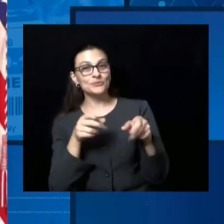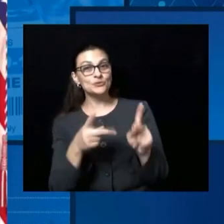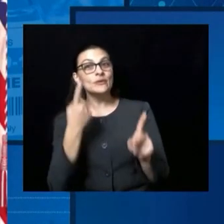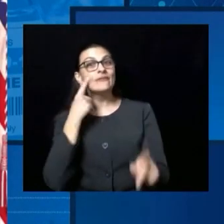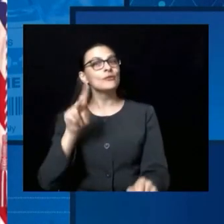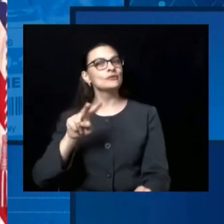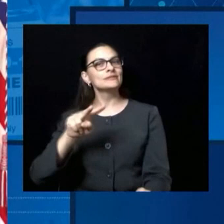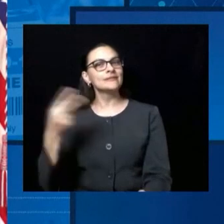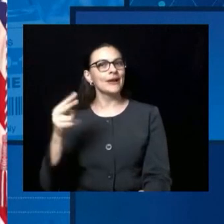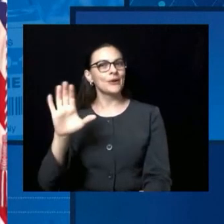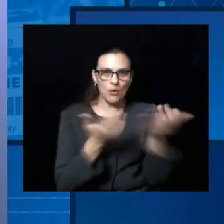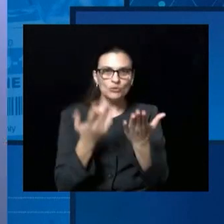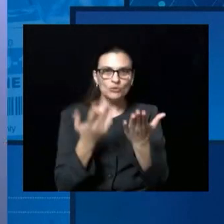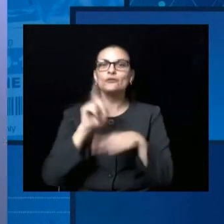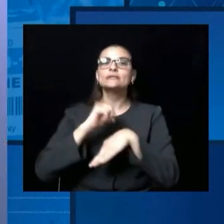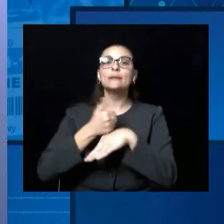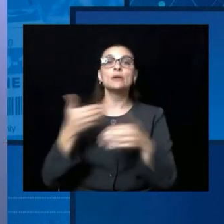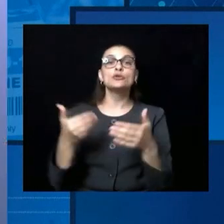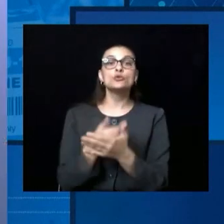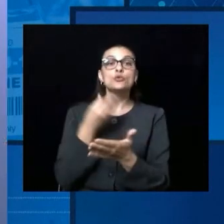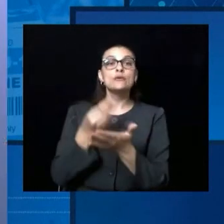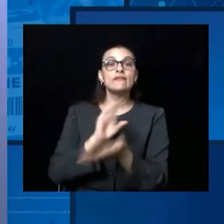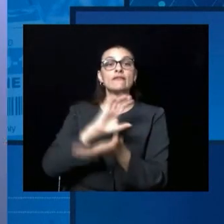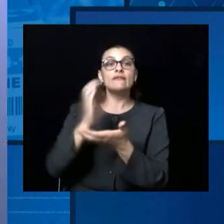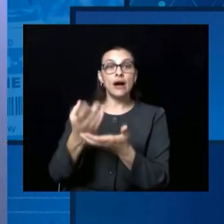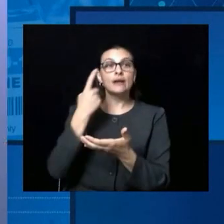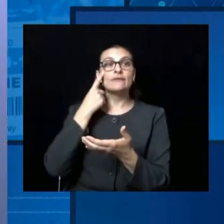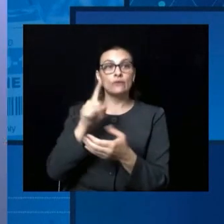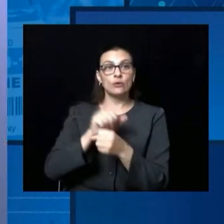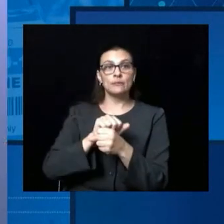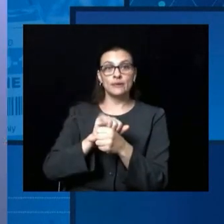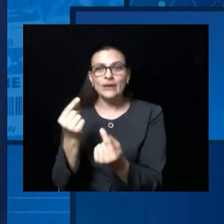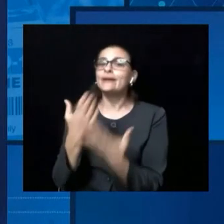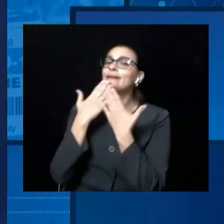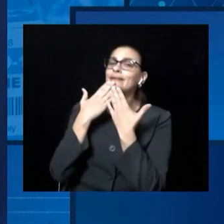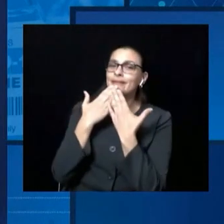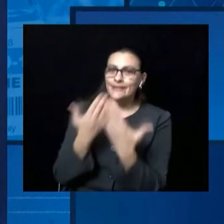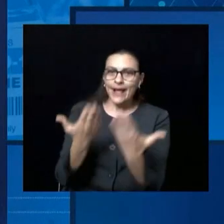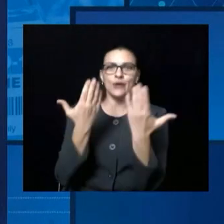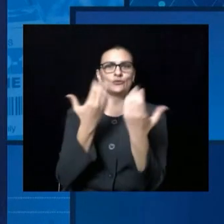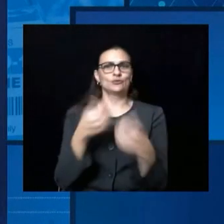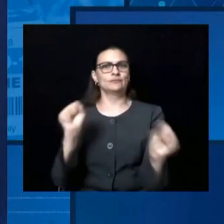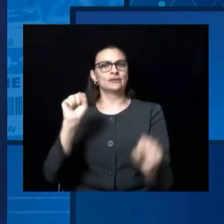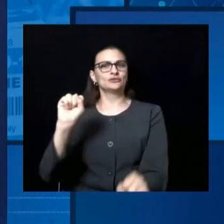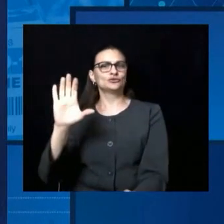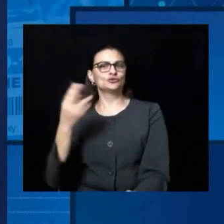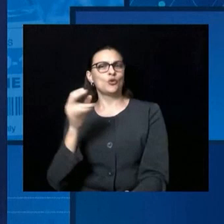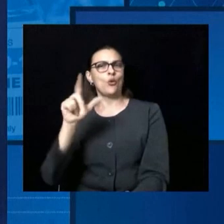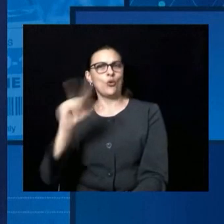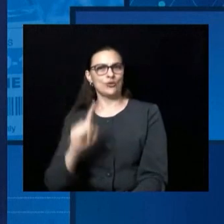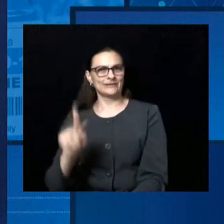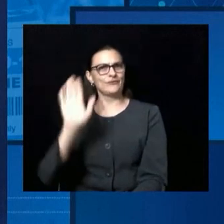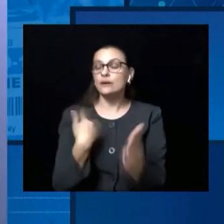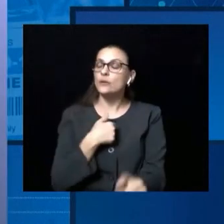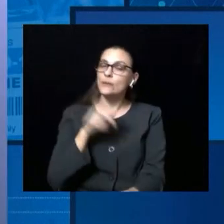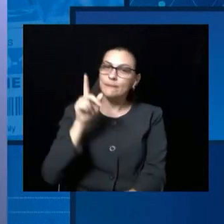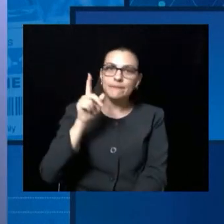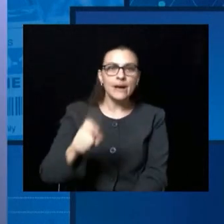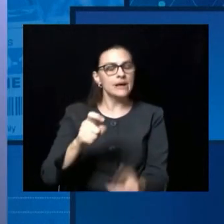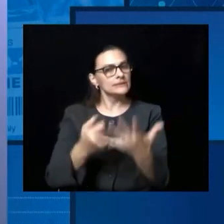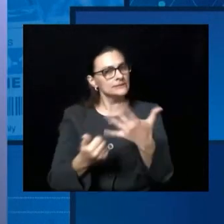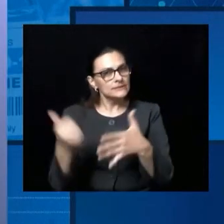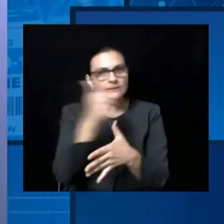billion in new funding to fight the pandemic, including over $2 billion in immediate response, as well as more than